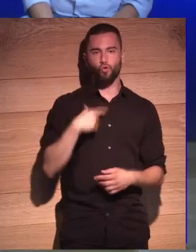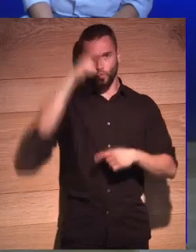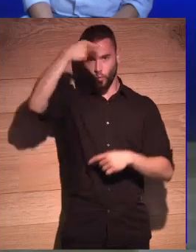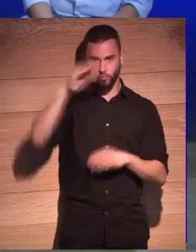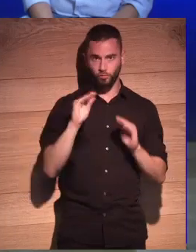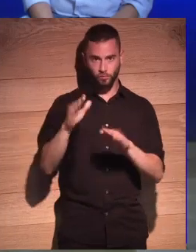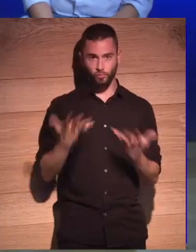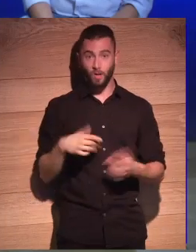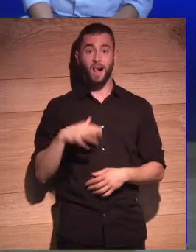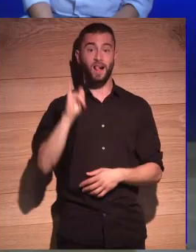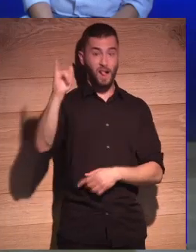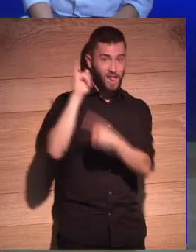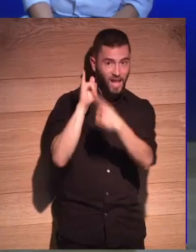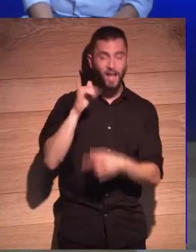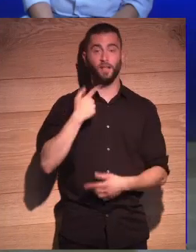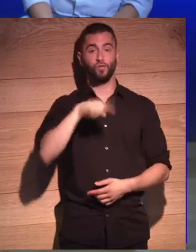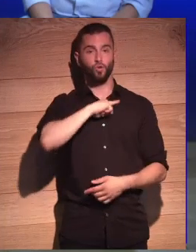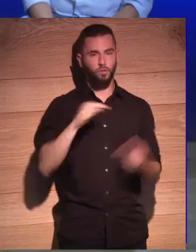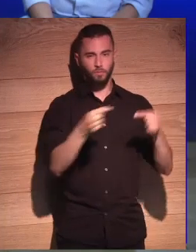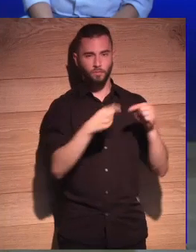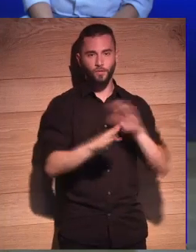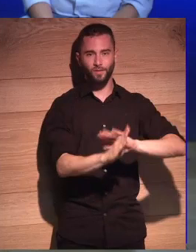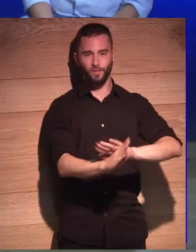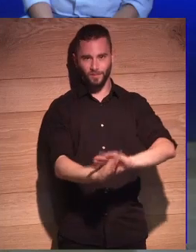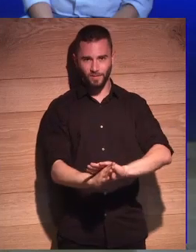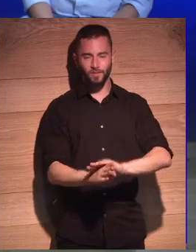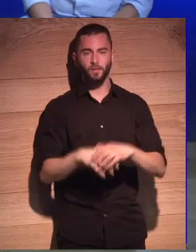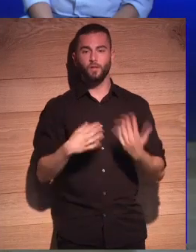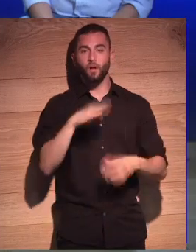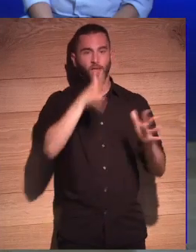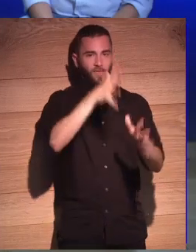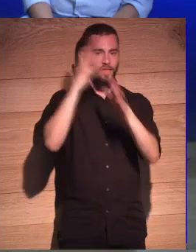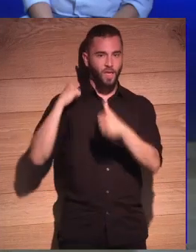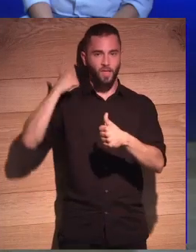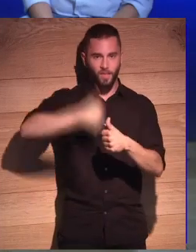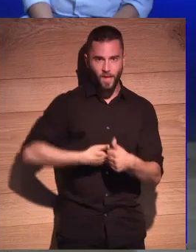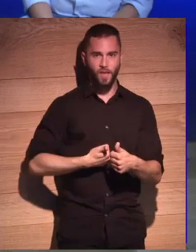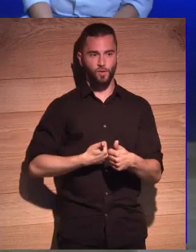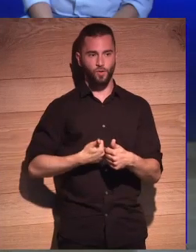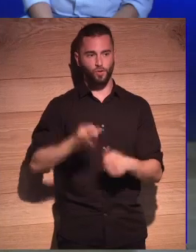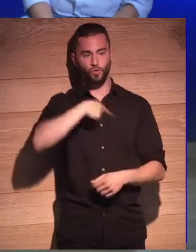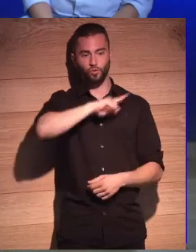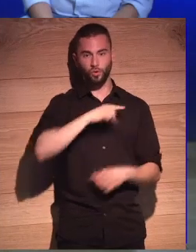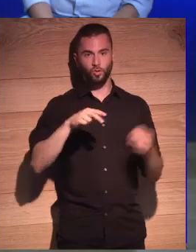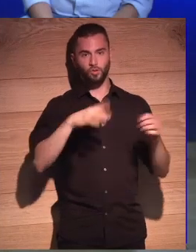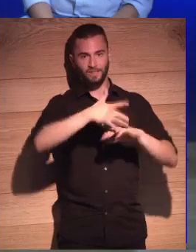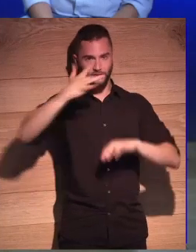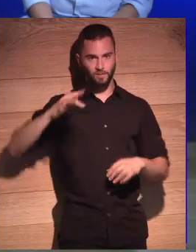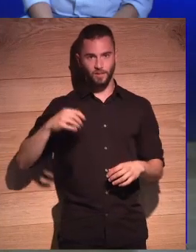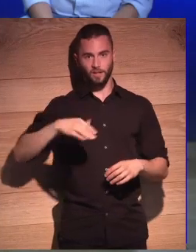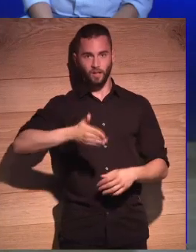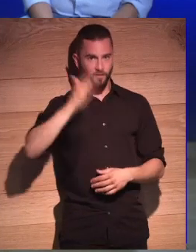due to their mindsets and their culture, will already be there when we will still be discussing